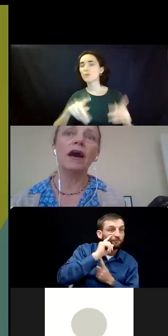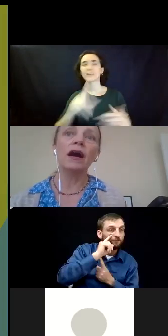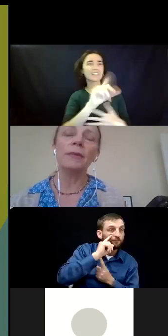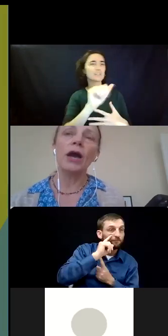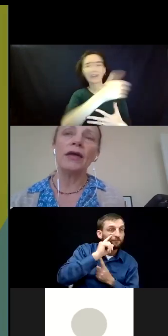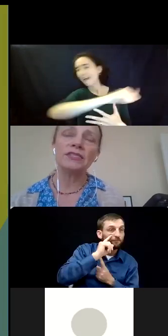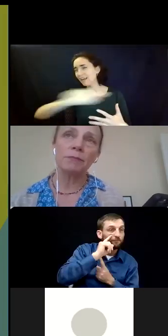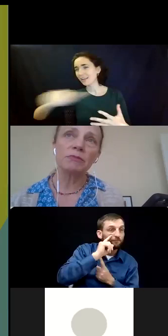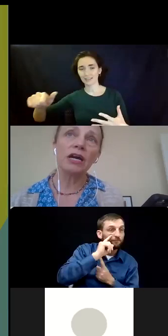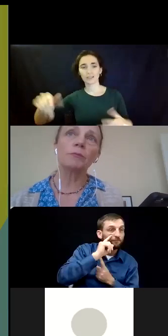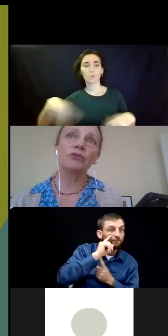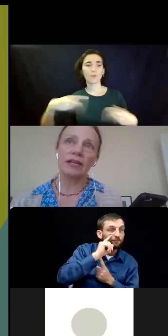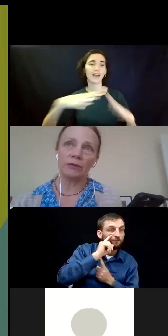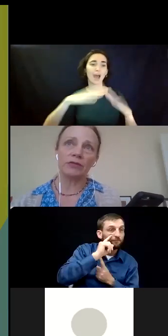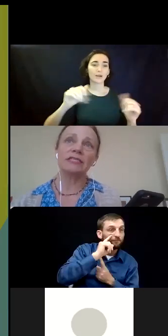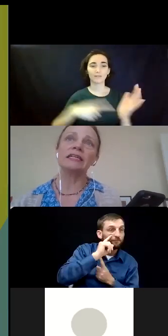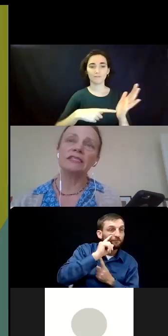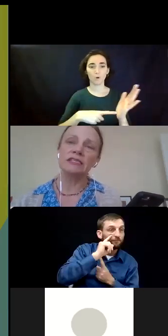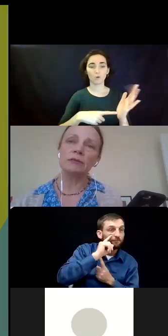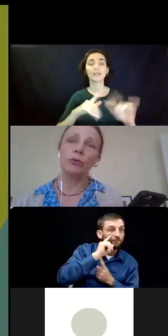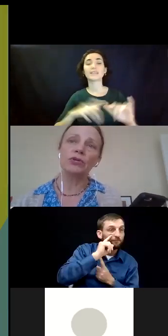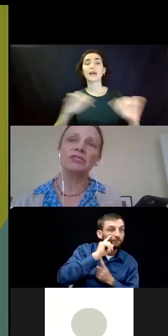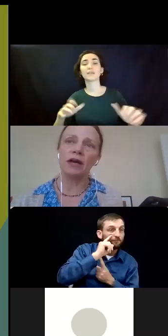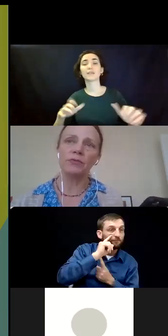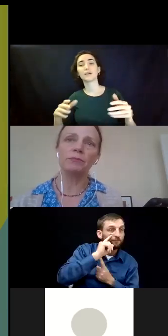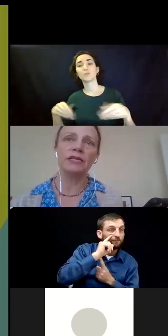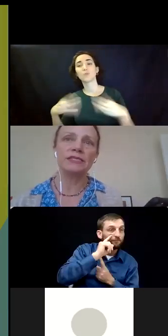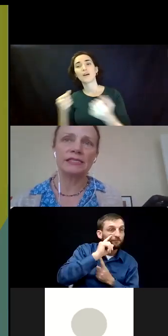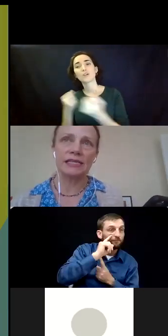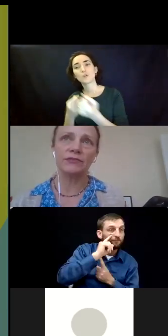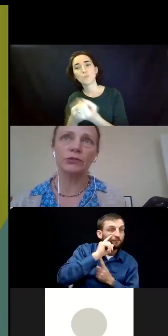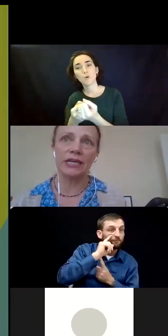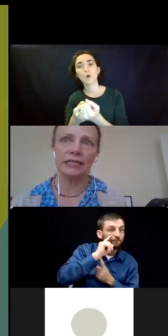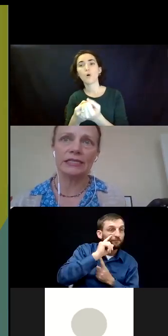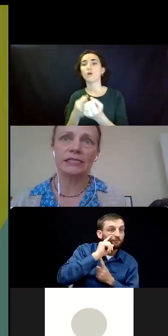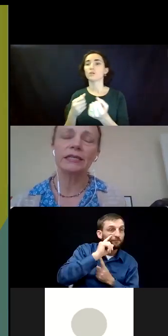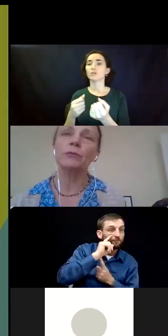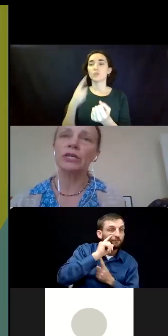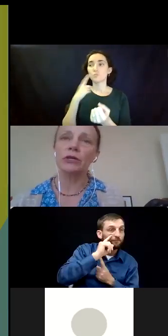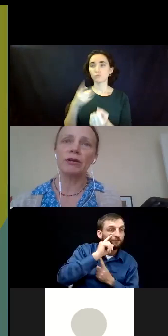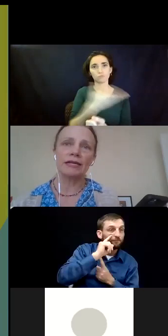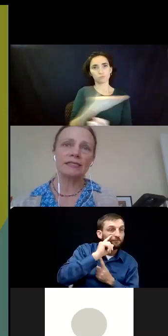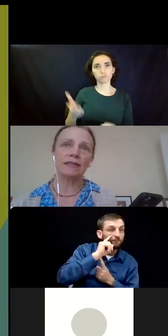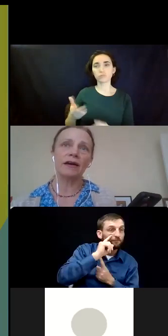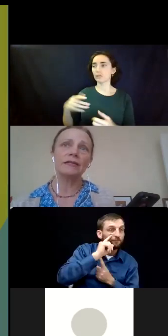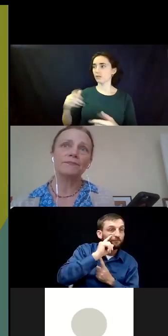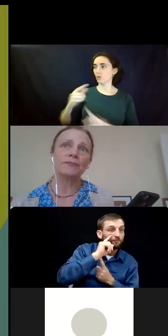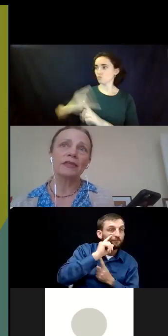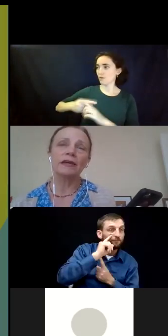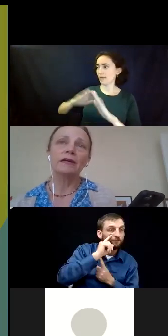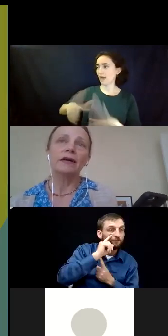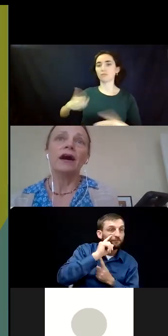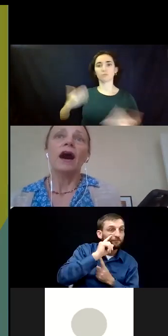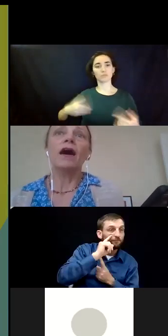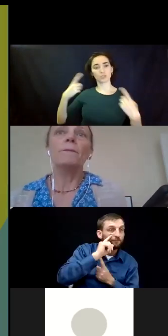disability, at the same time providing the tenancy supports to help them be successful tenants. We can go to our next slide.